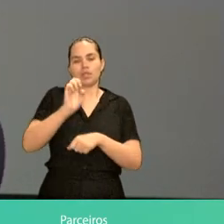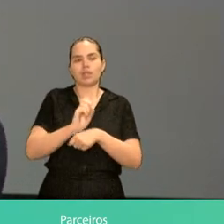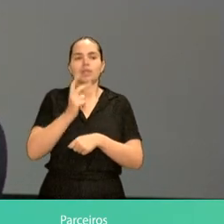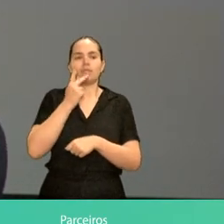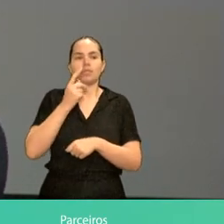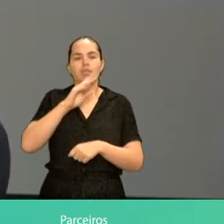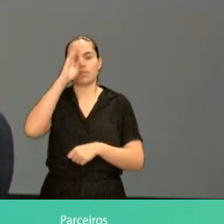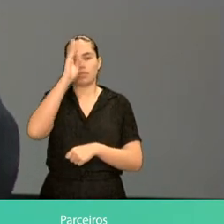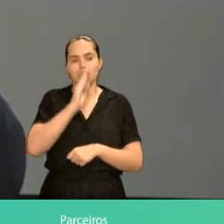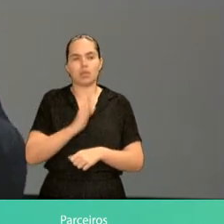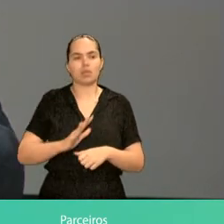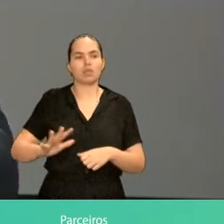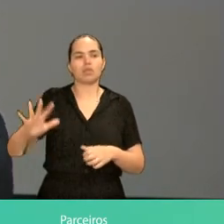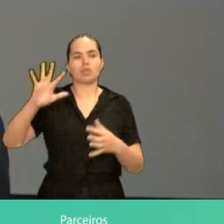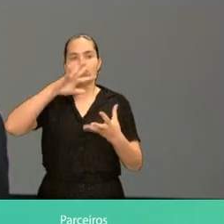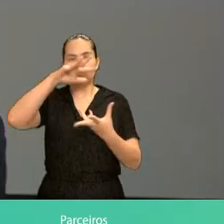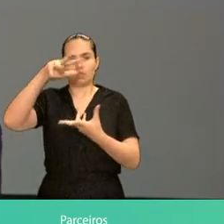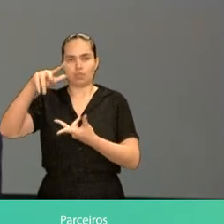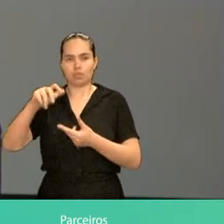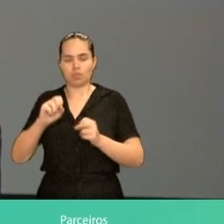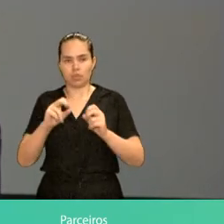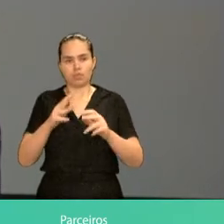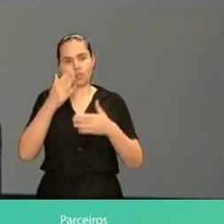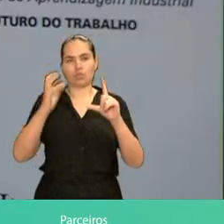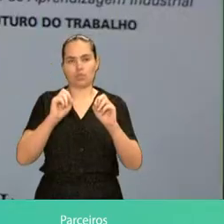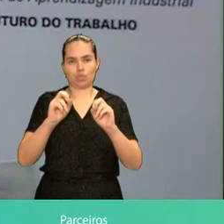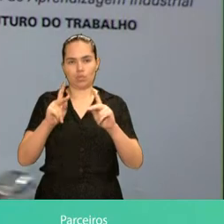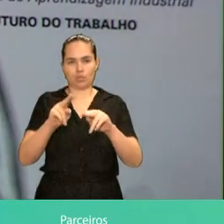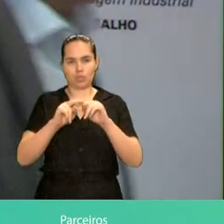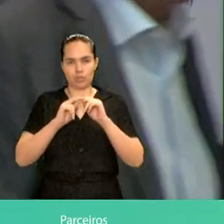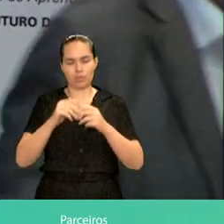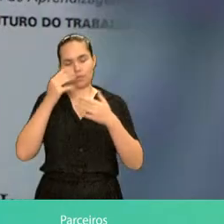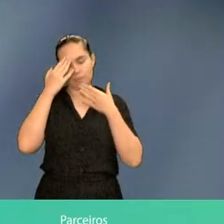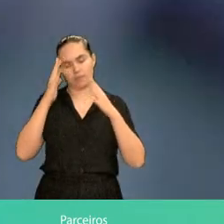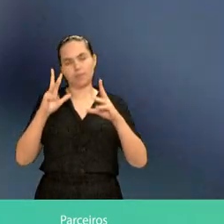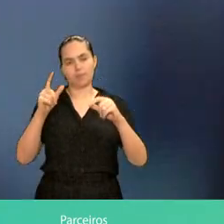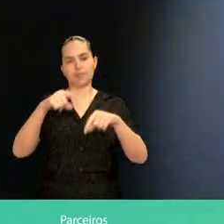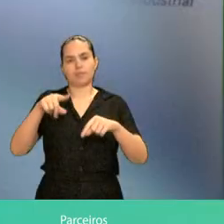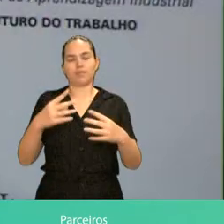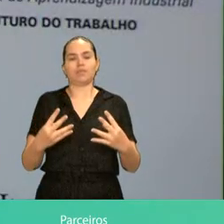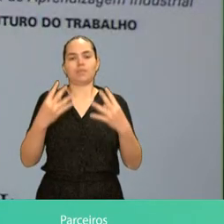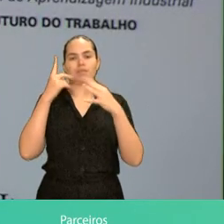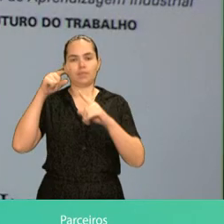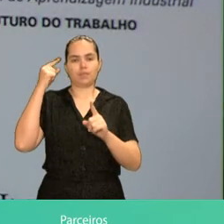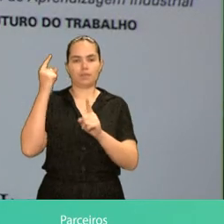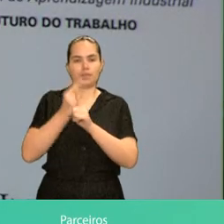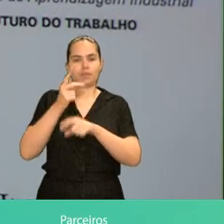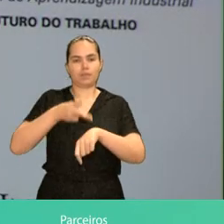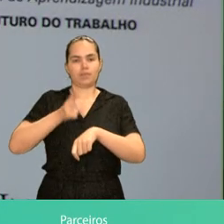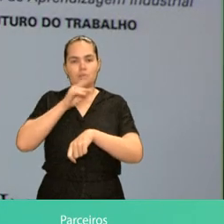It's a watershed for the country, for the planet. So please be back punctually. Até logo mais às